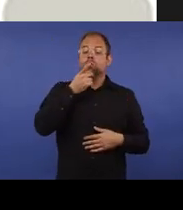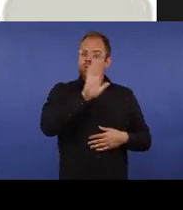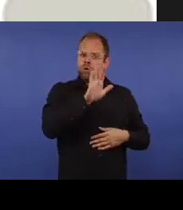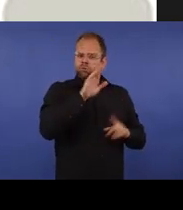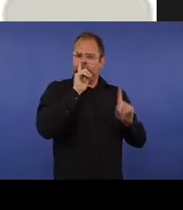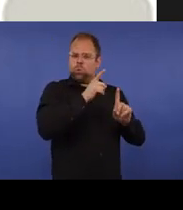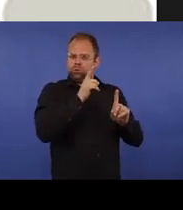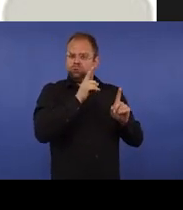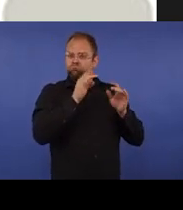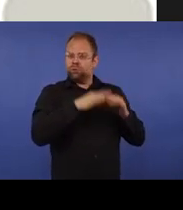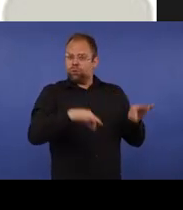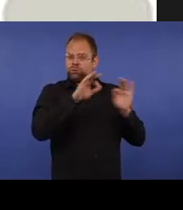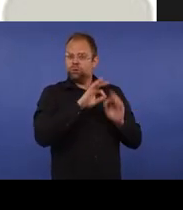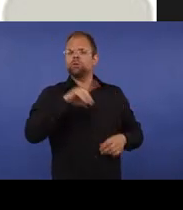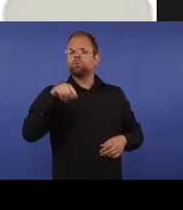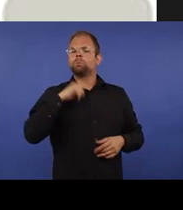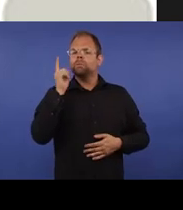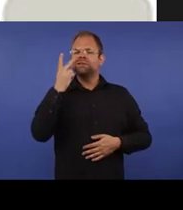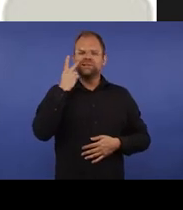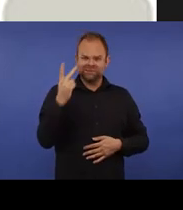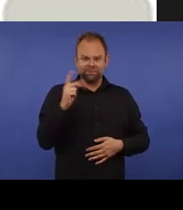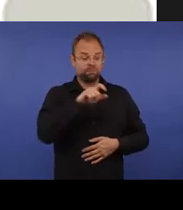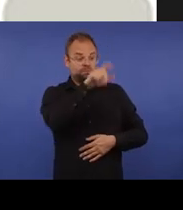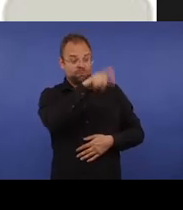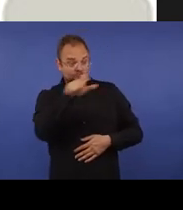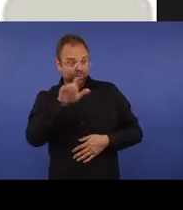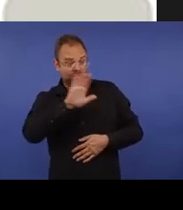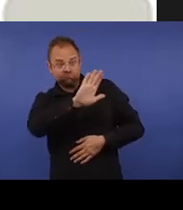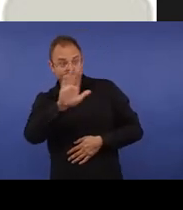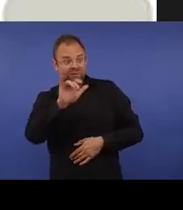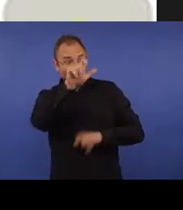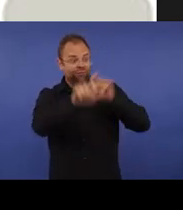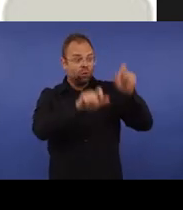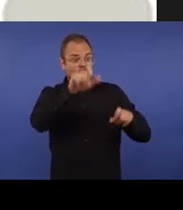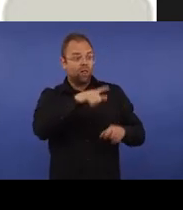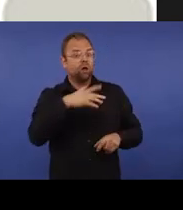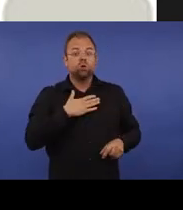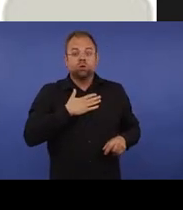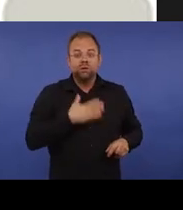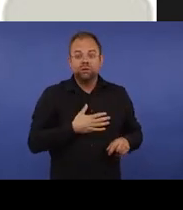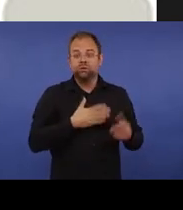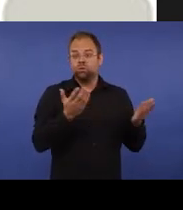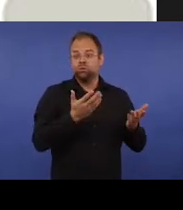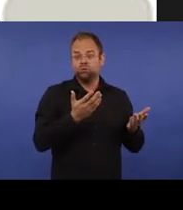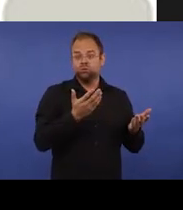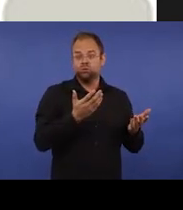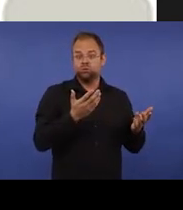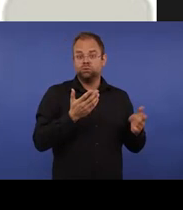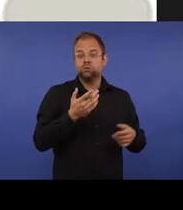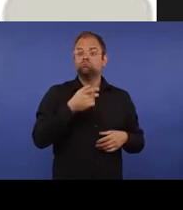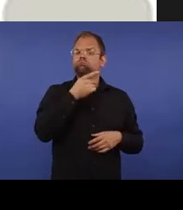really help people get assessed for what they may need